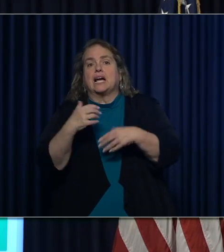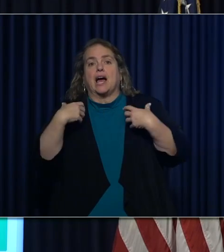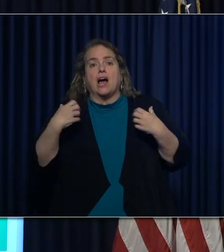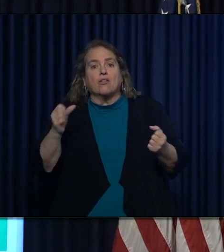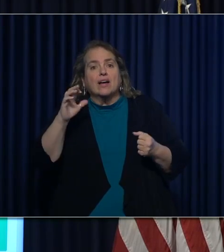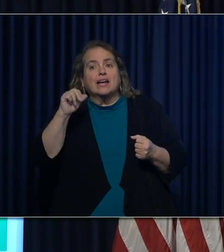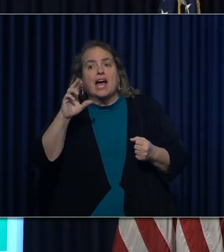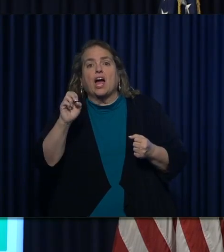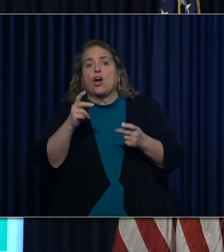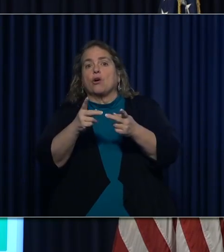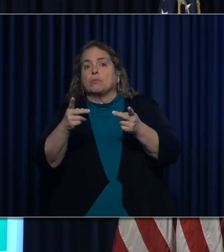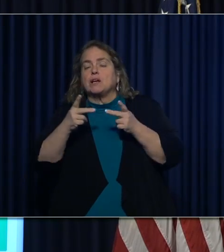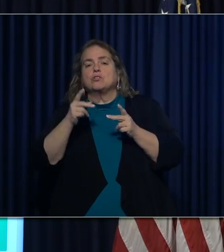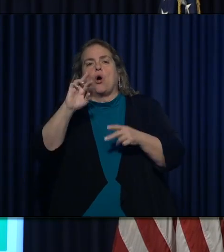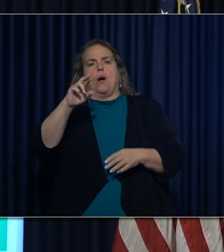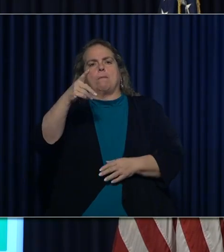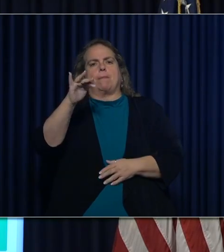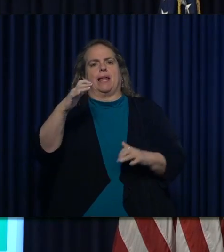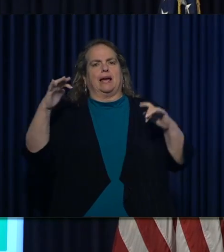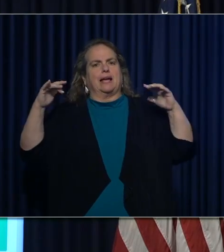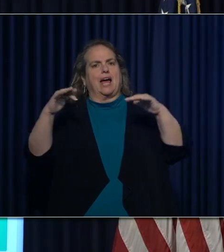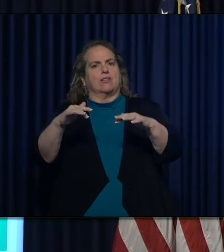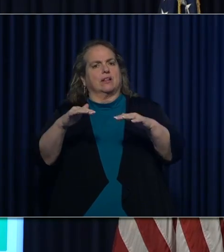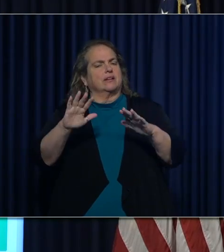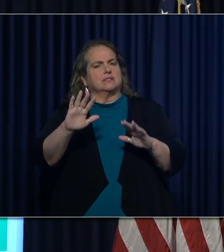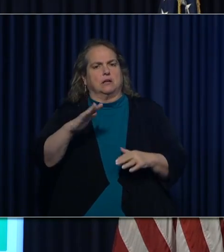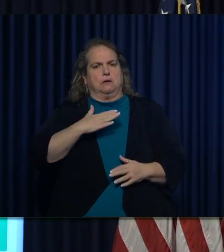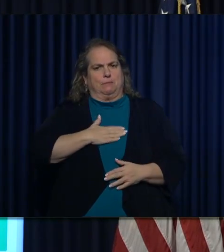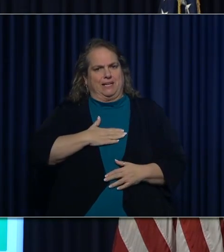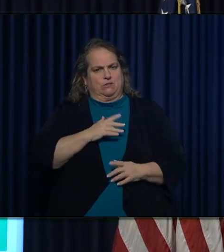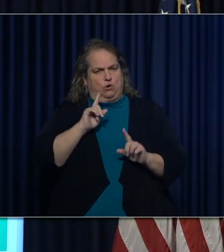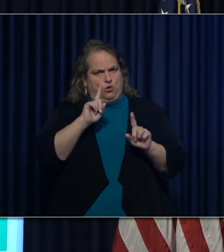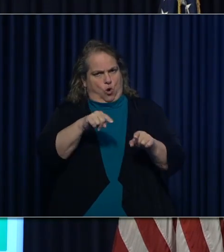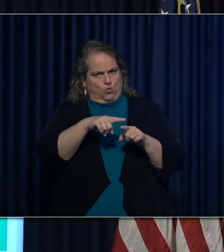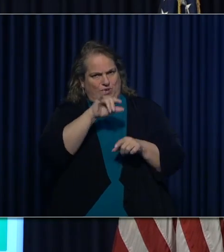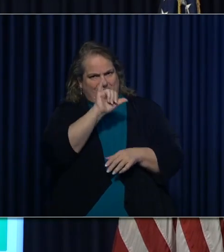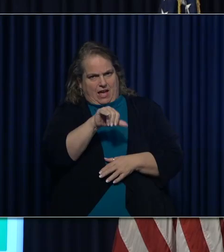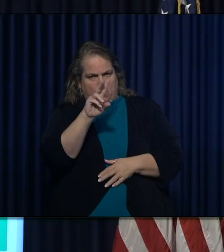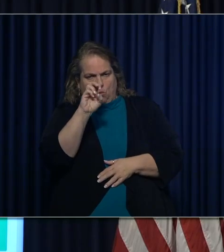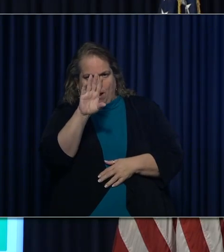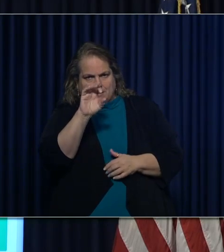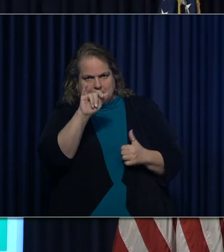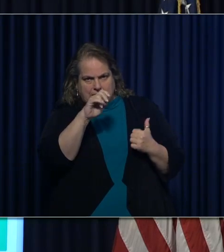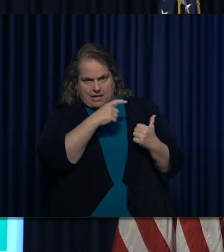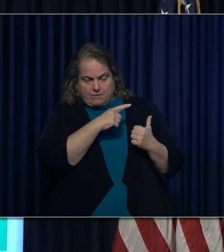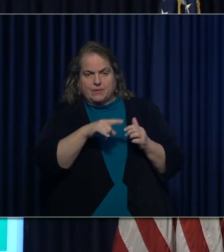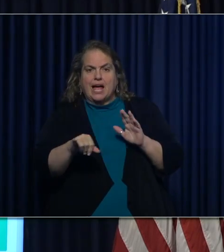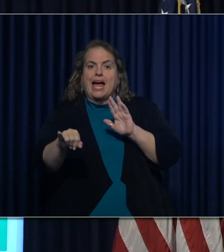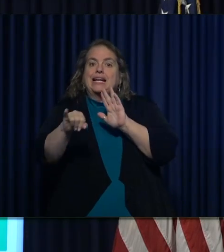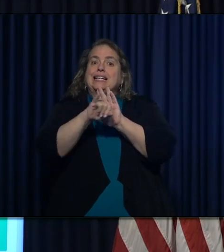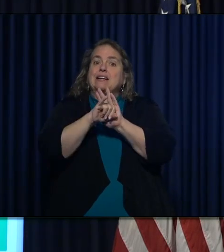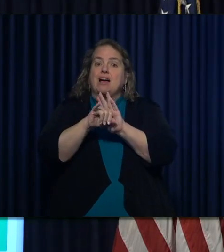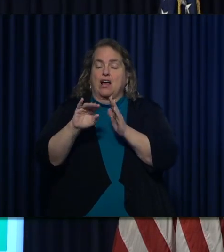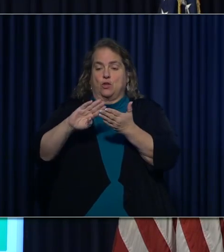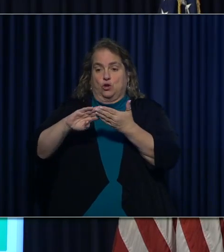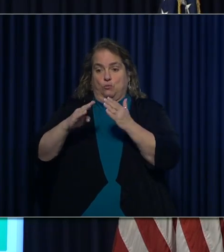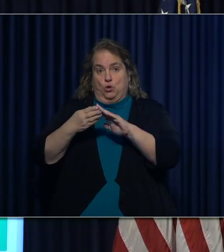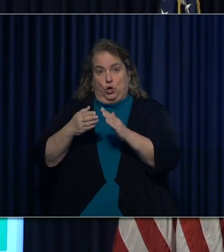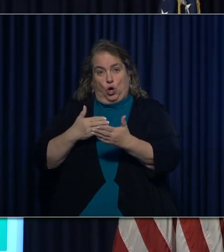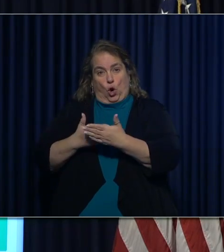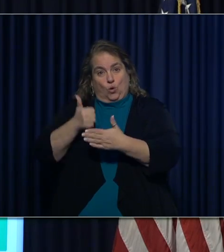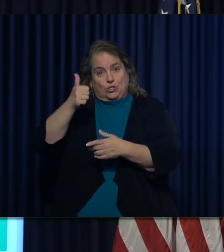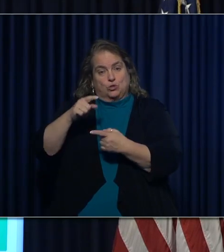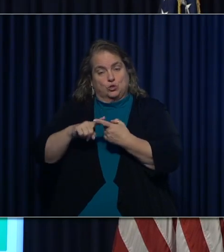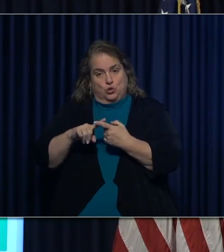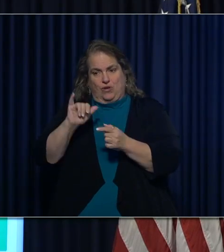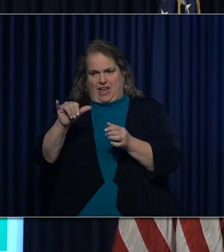gatherings, I would ask that you please go to that website, identify the community closest to the description that you are responsible